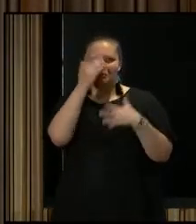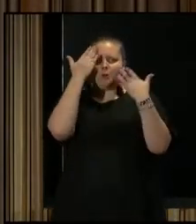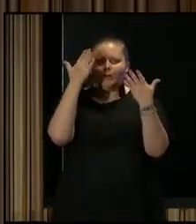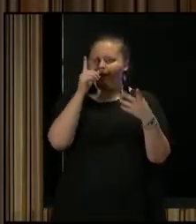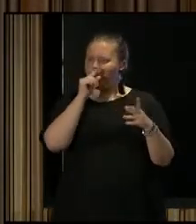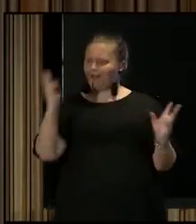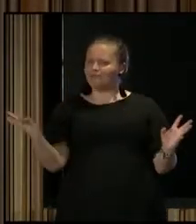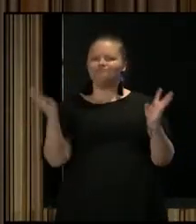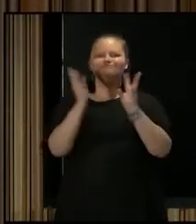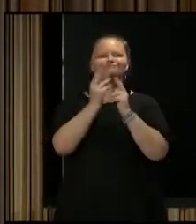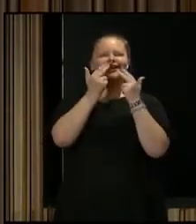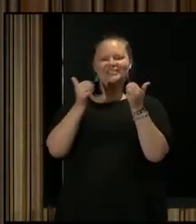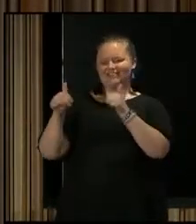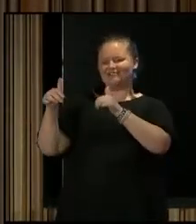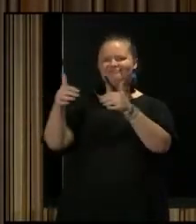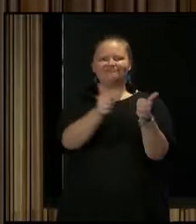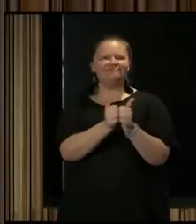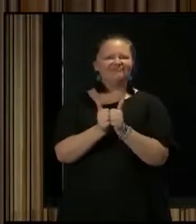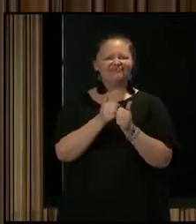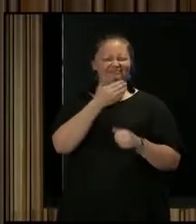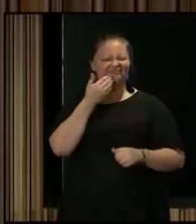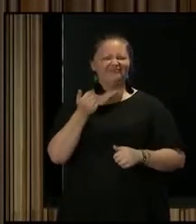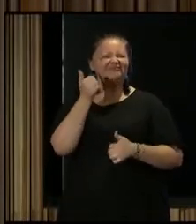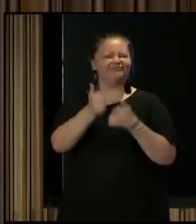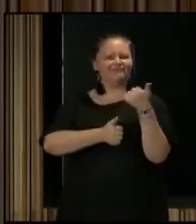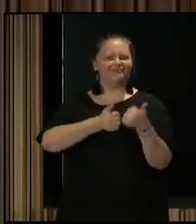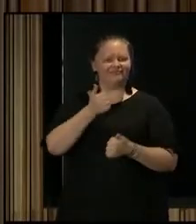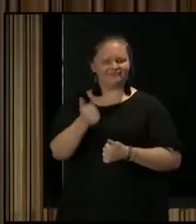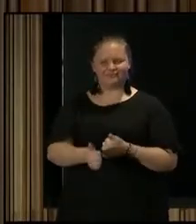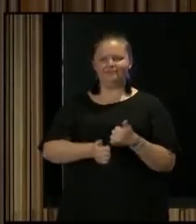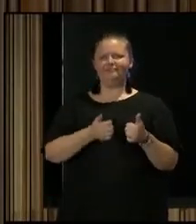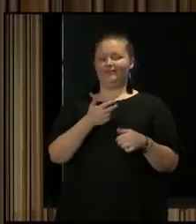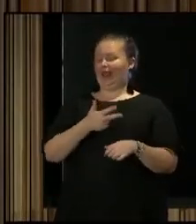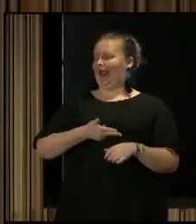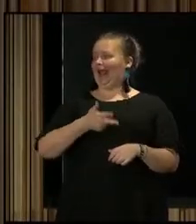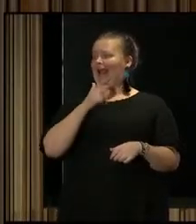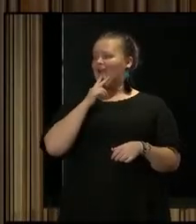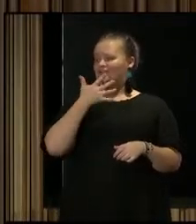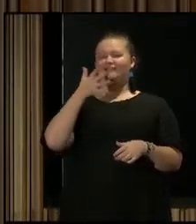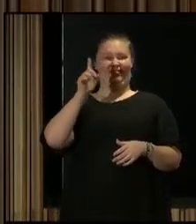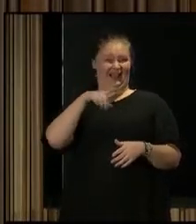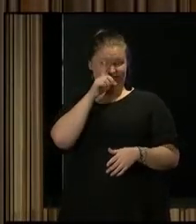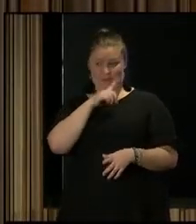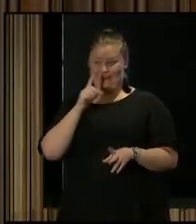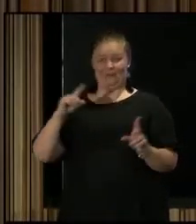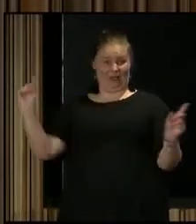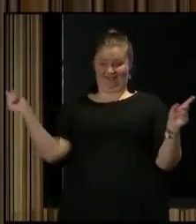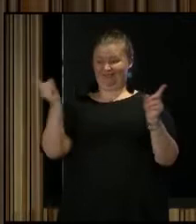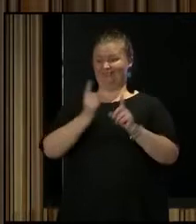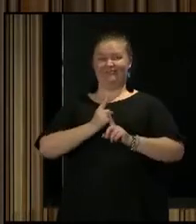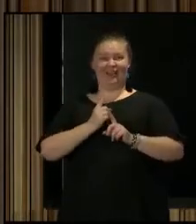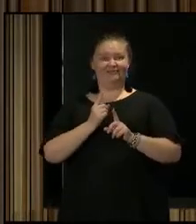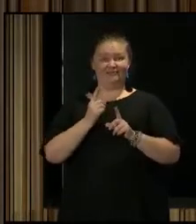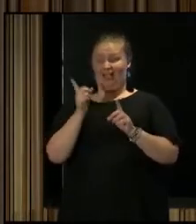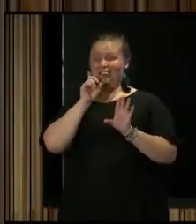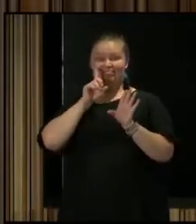ever. And recently, over 850 people attended nightly events in Brisbane, which is fantastic, even with the capacity